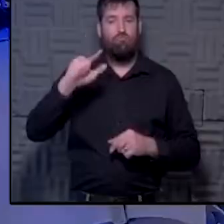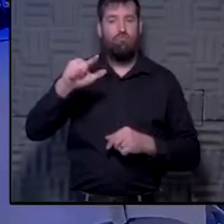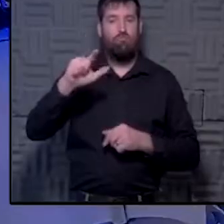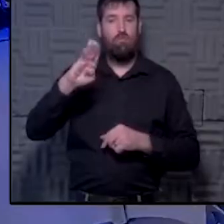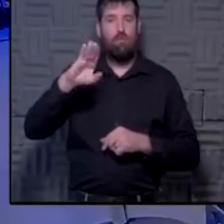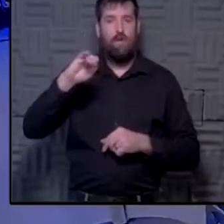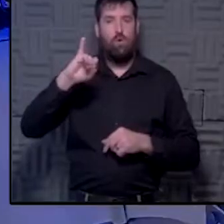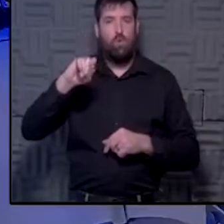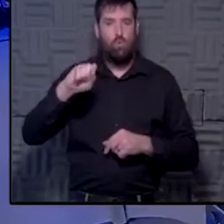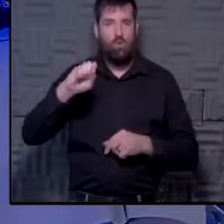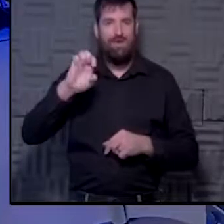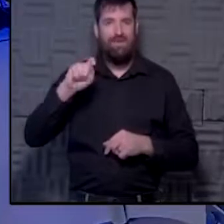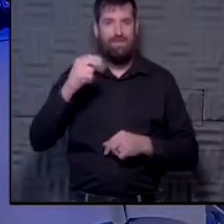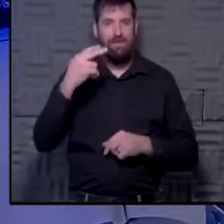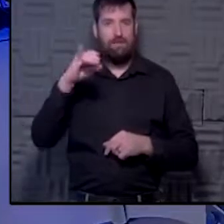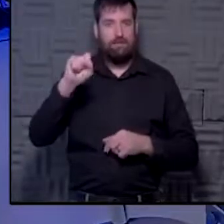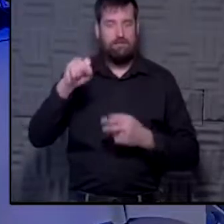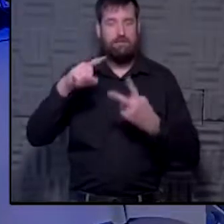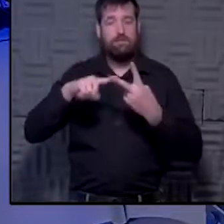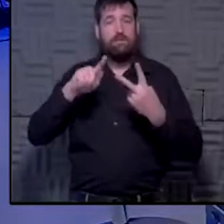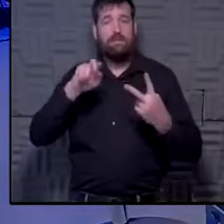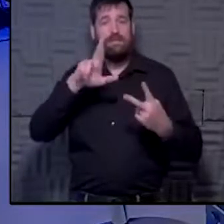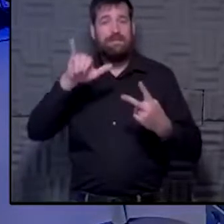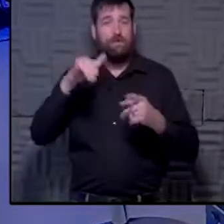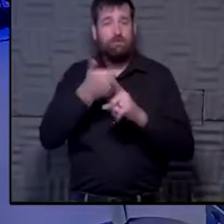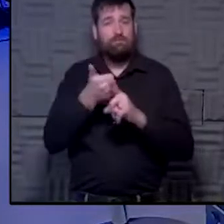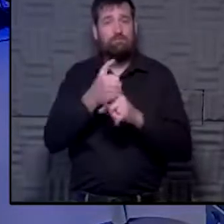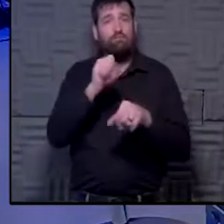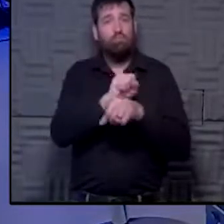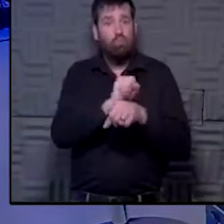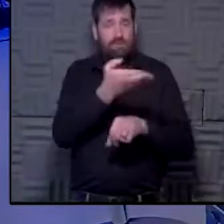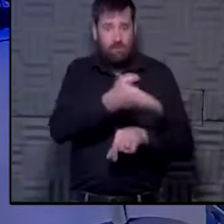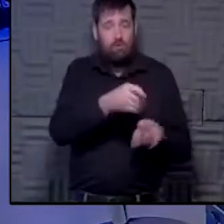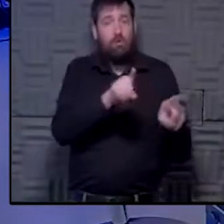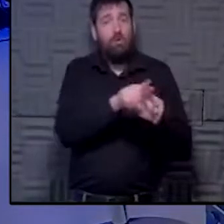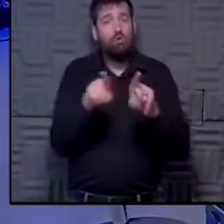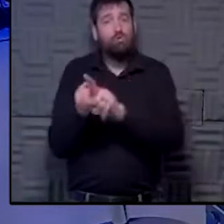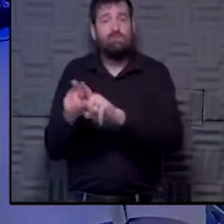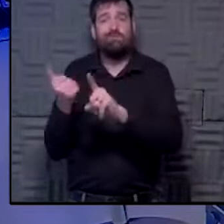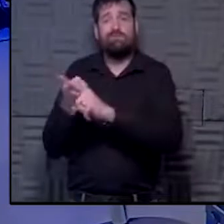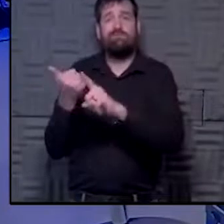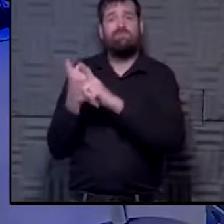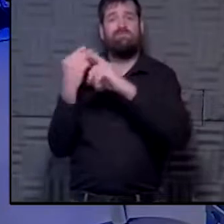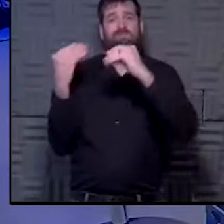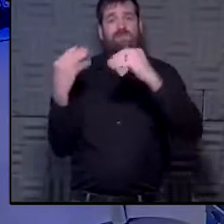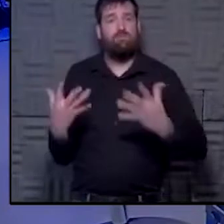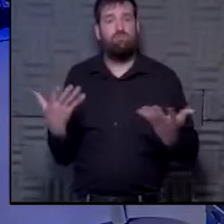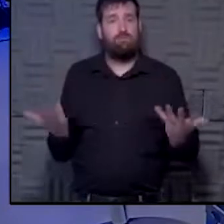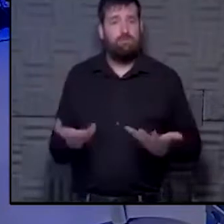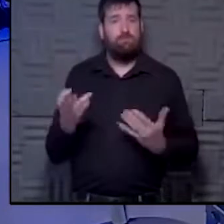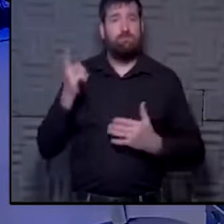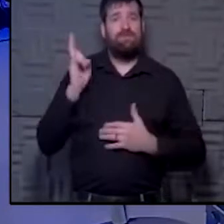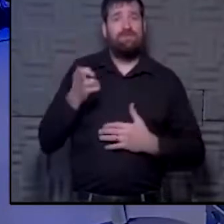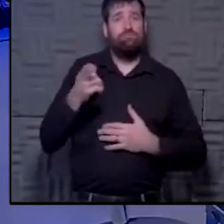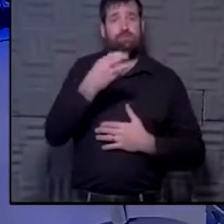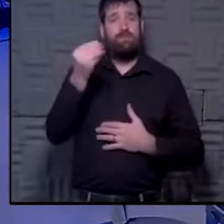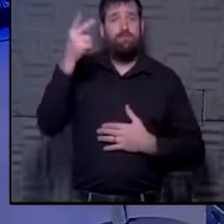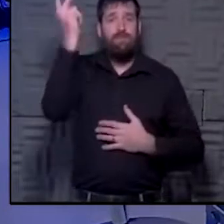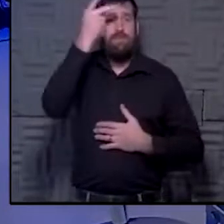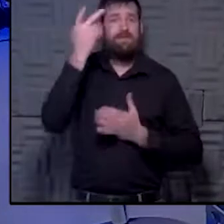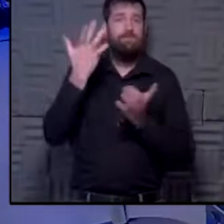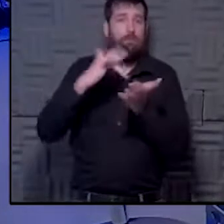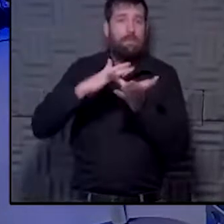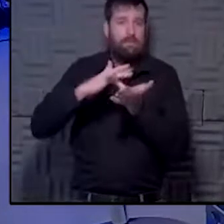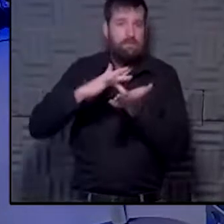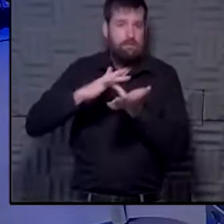is with John. But Terry works there as well as he is a teaching role here in the history and philosophy of medicine here at the Med